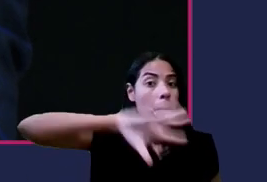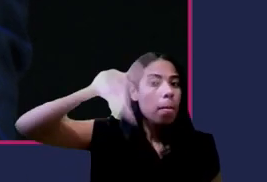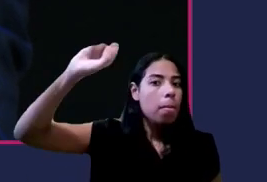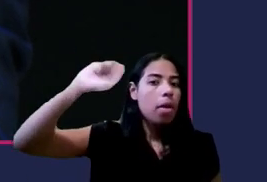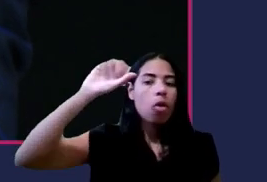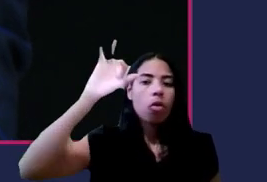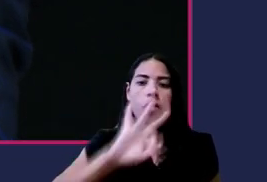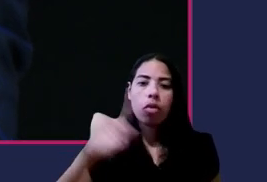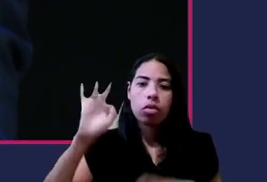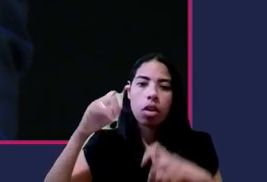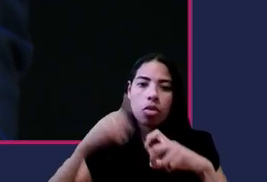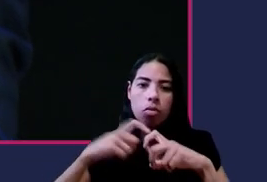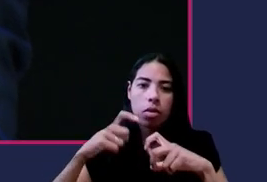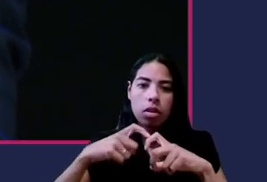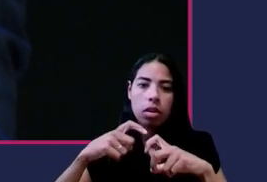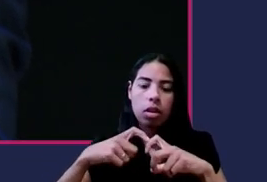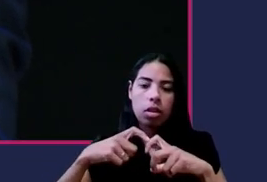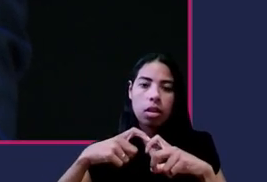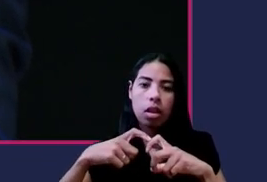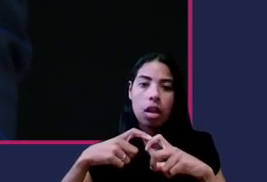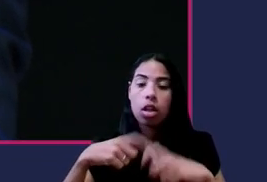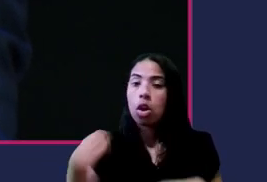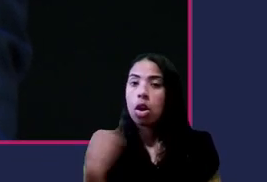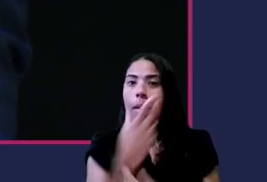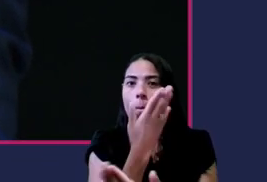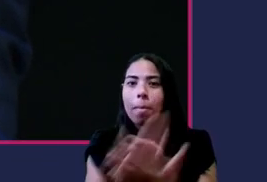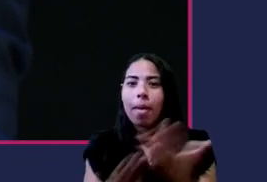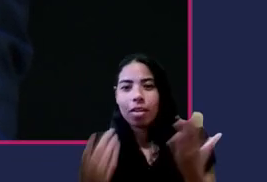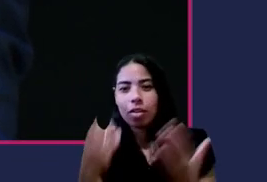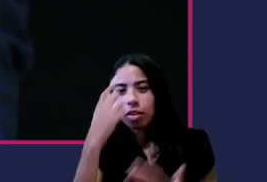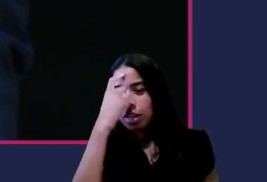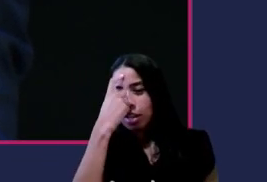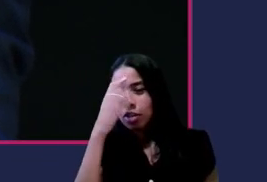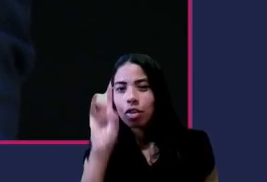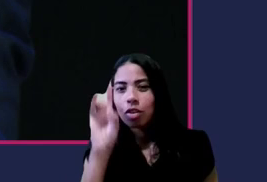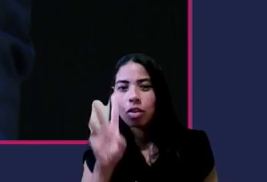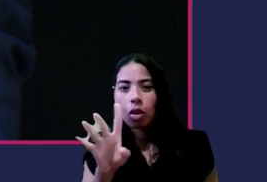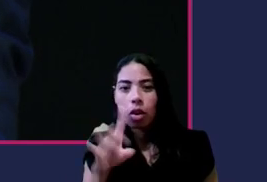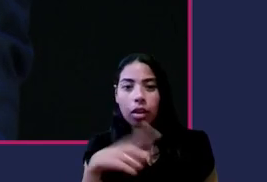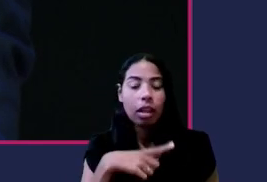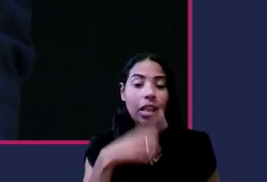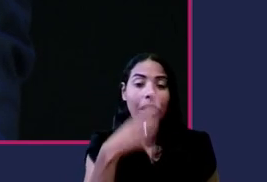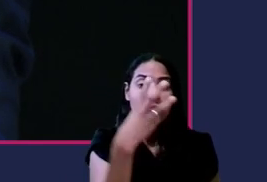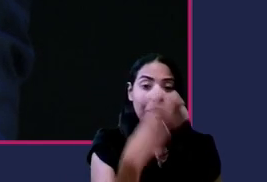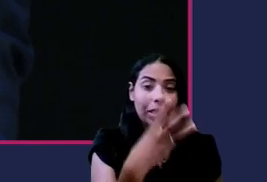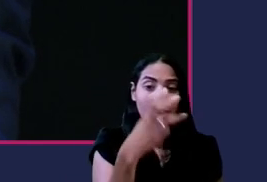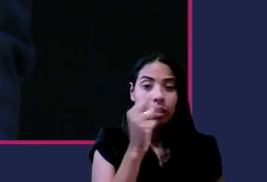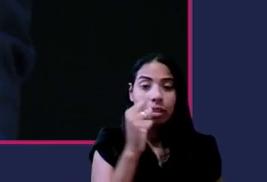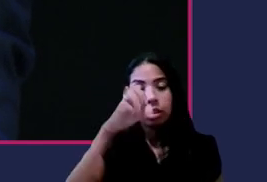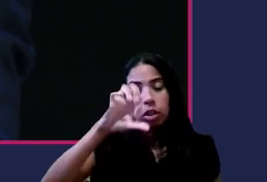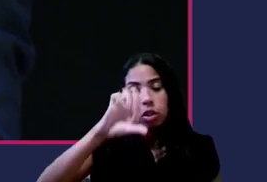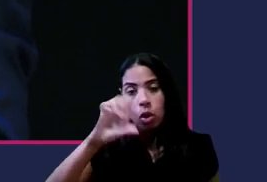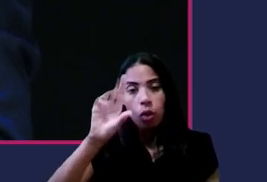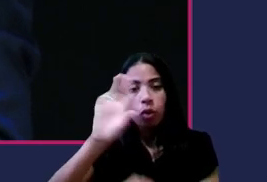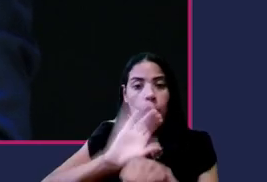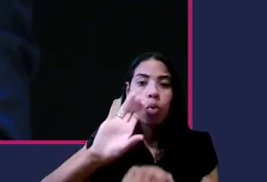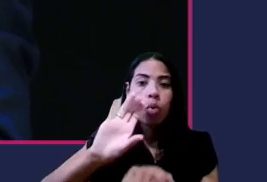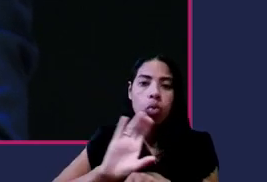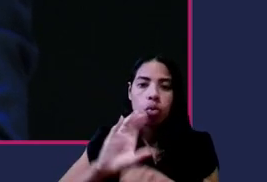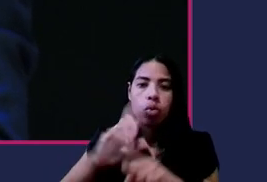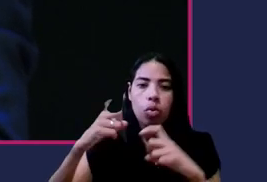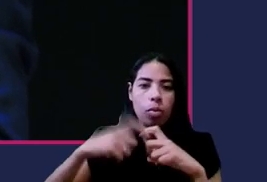medicine courses. We're champions in medicine courses in the